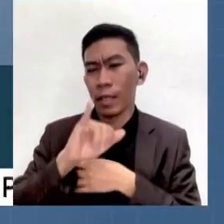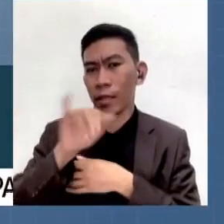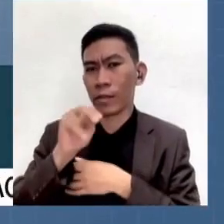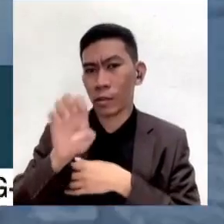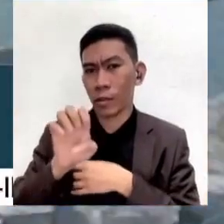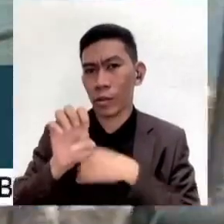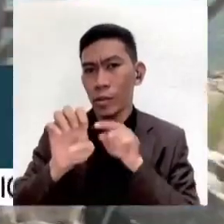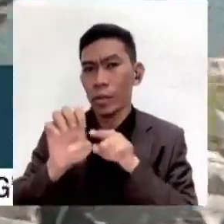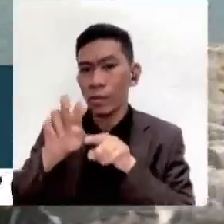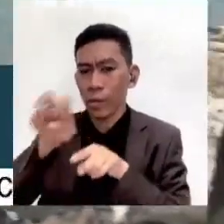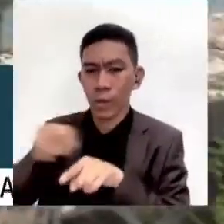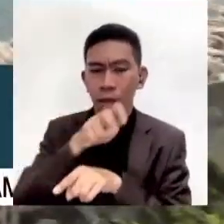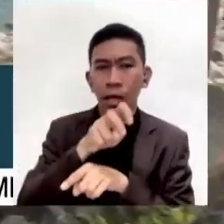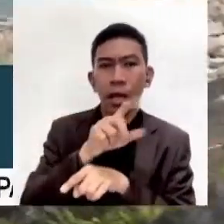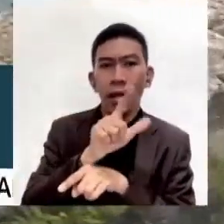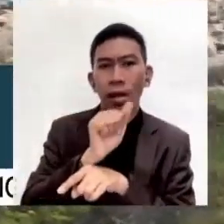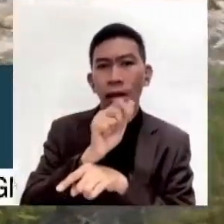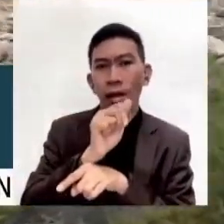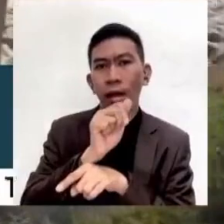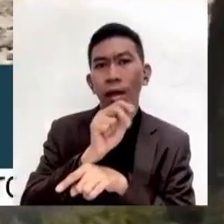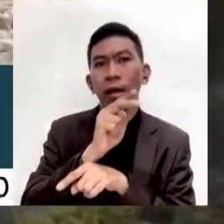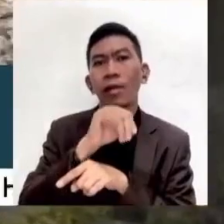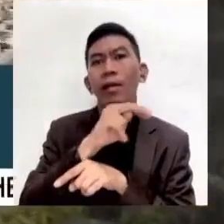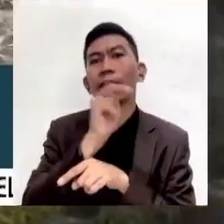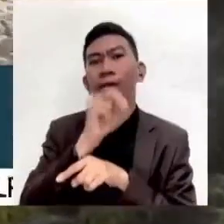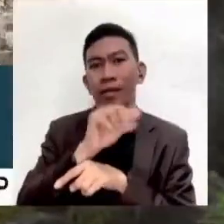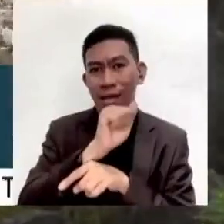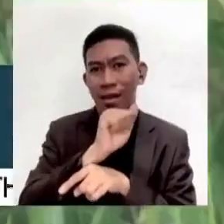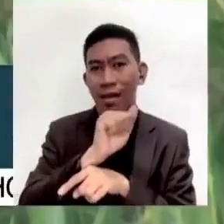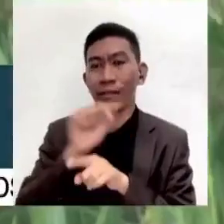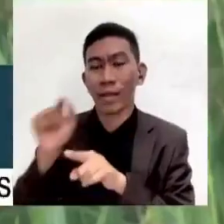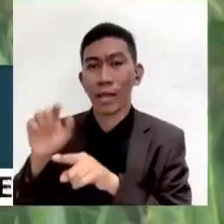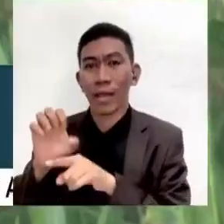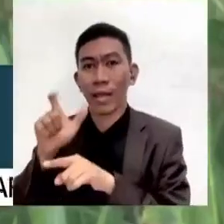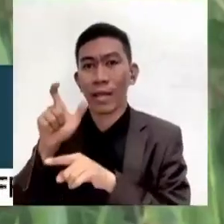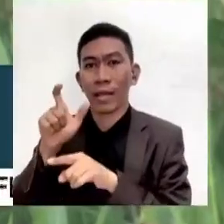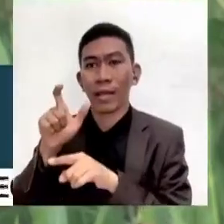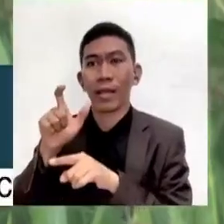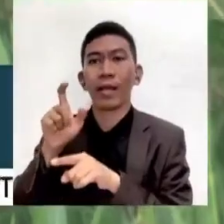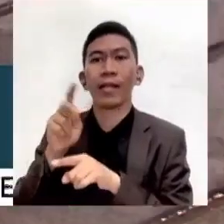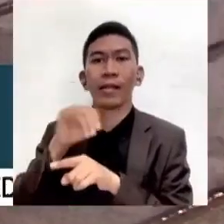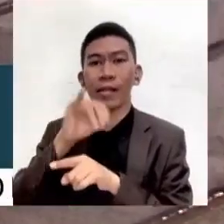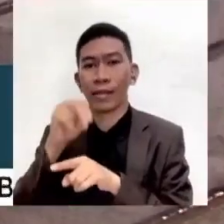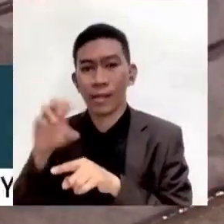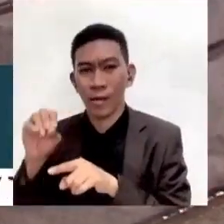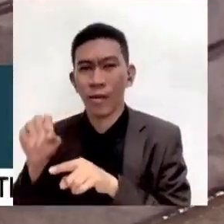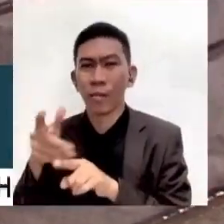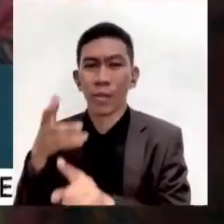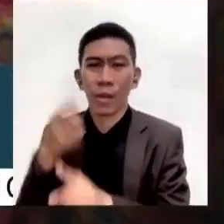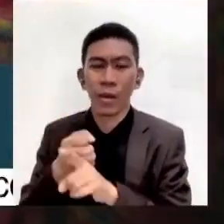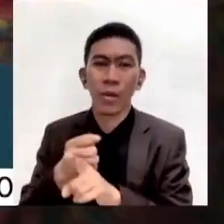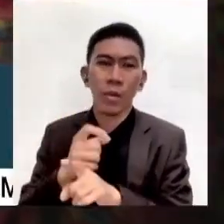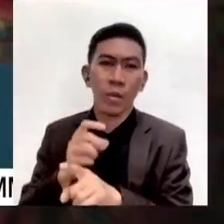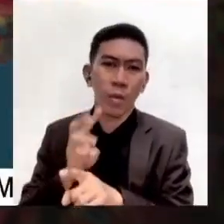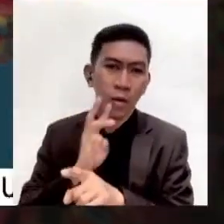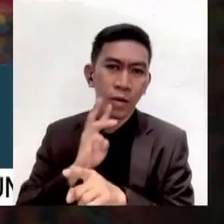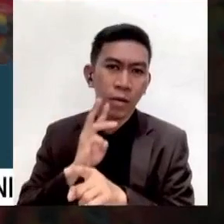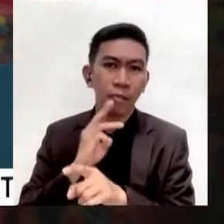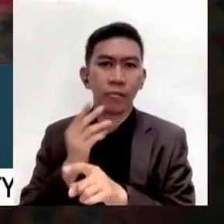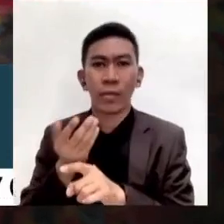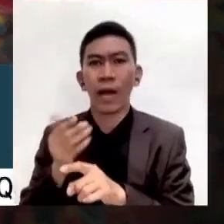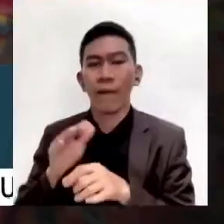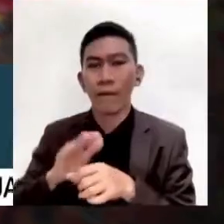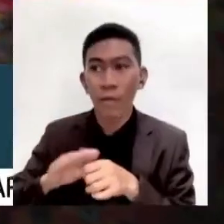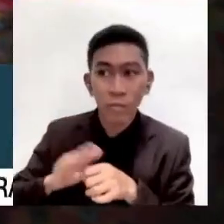transition to La Niña. The greatest impact of El Niño is on the water supply, which is needed for agriculture and everyday living. The public is